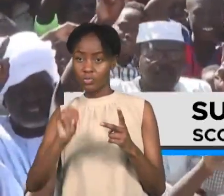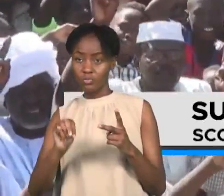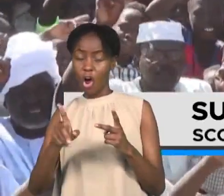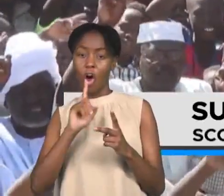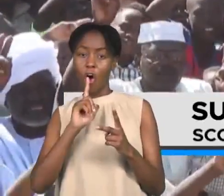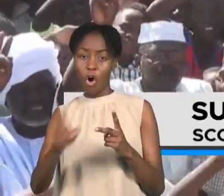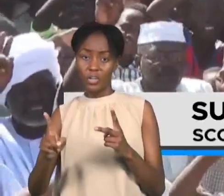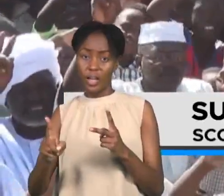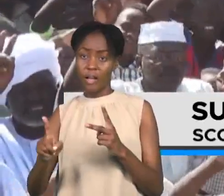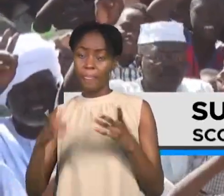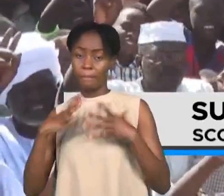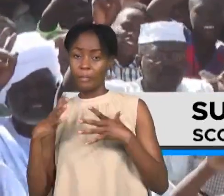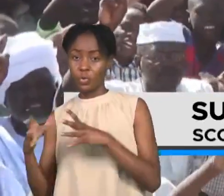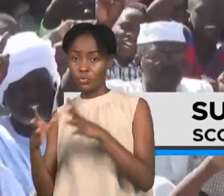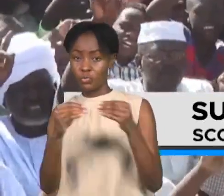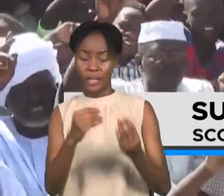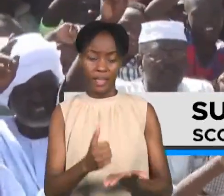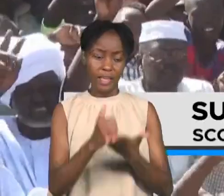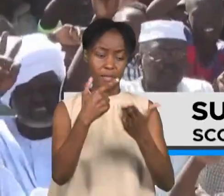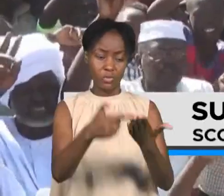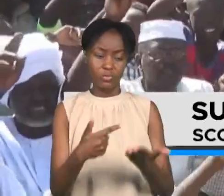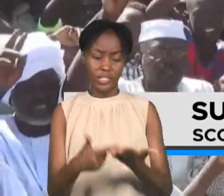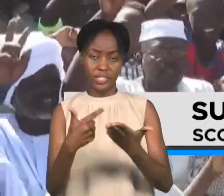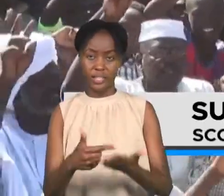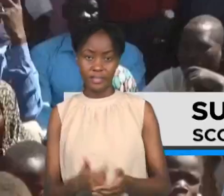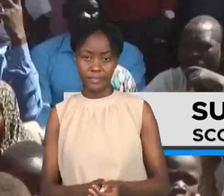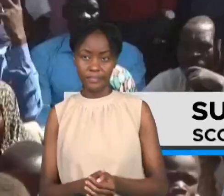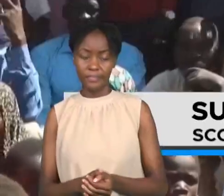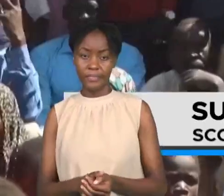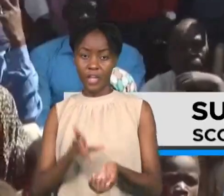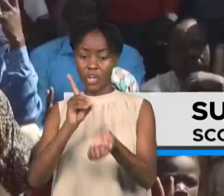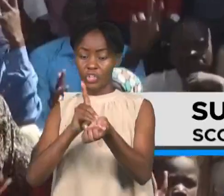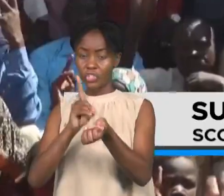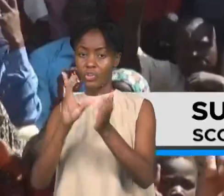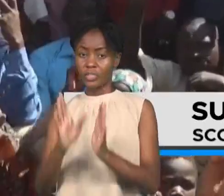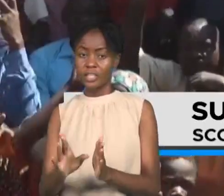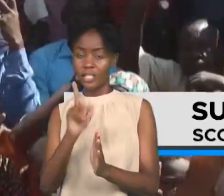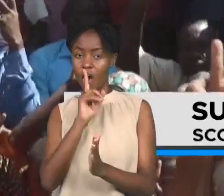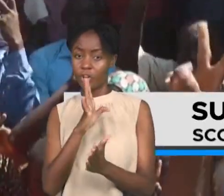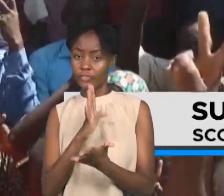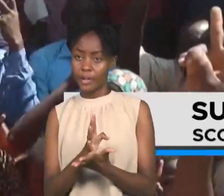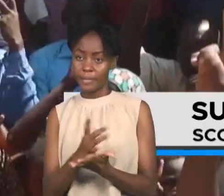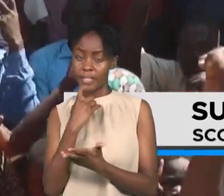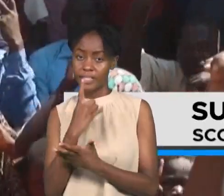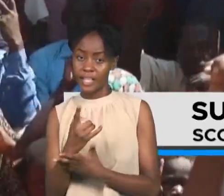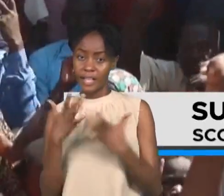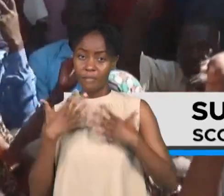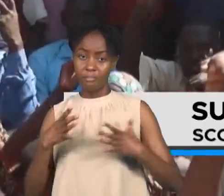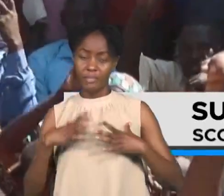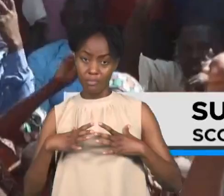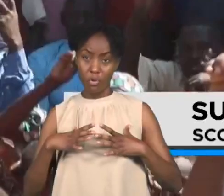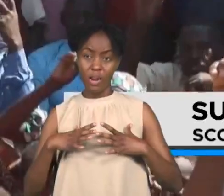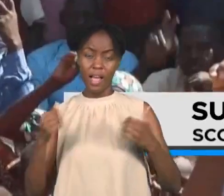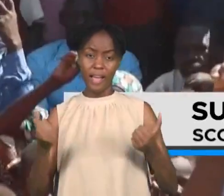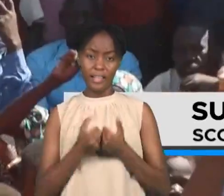delegation to help contain the situation. Citing the Doctors' Union, the state-run Suna news agency said casualties were likely to increase